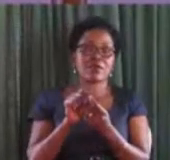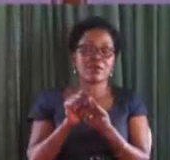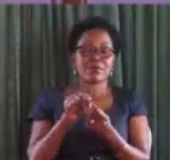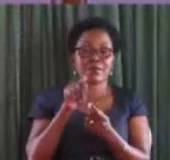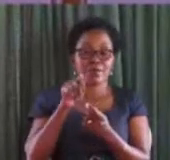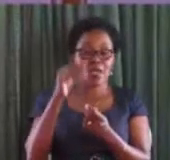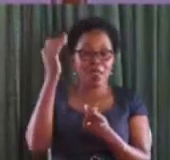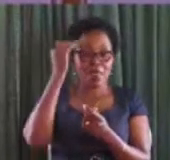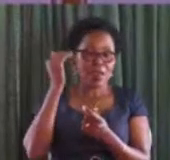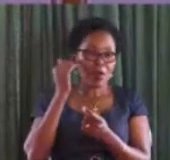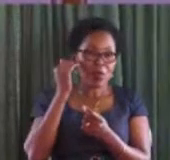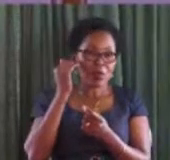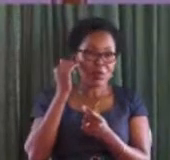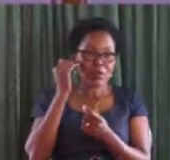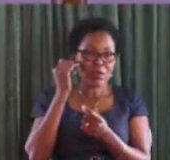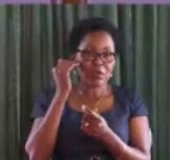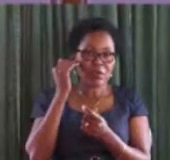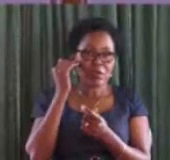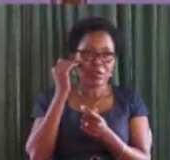10 years later